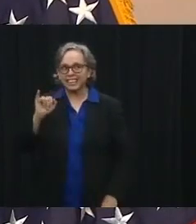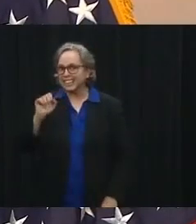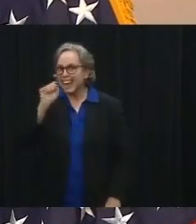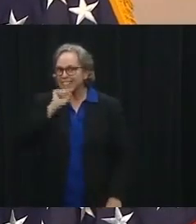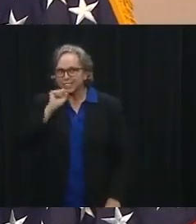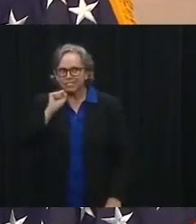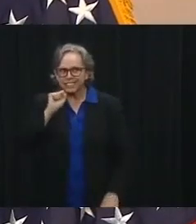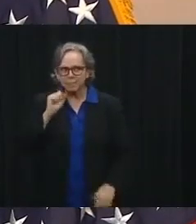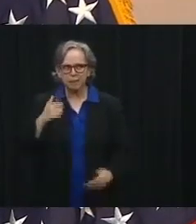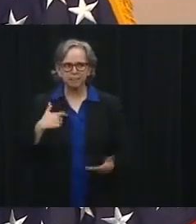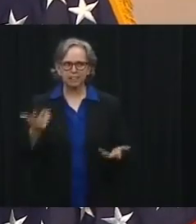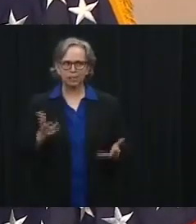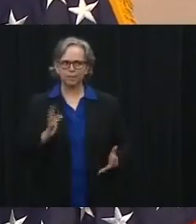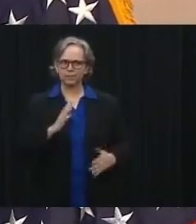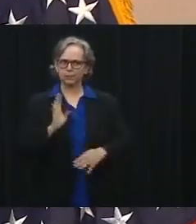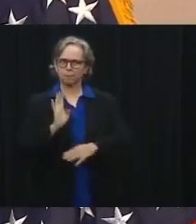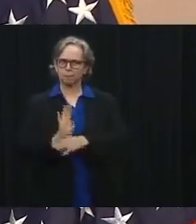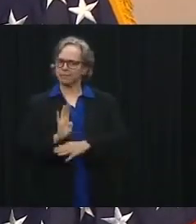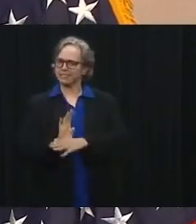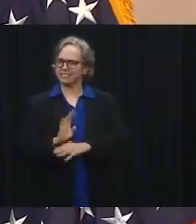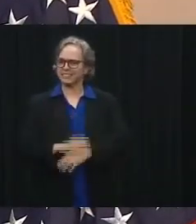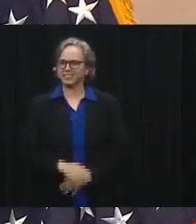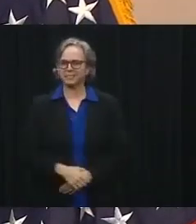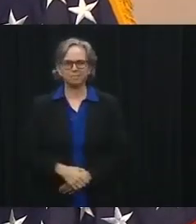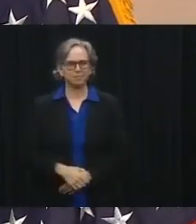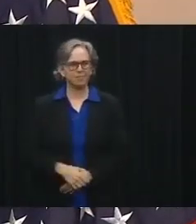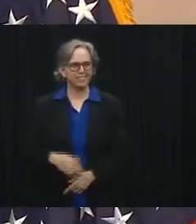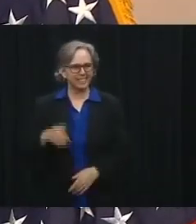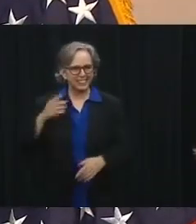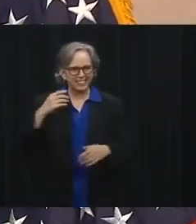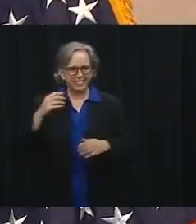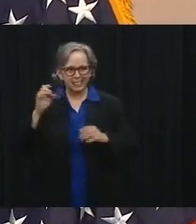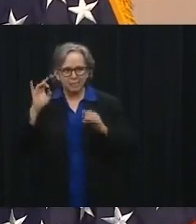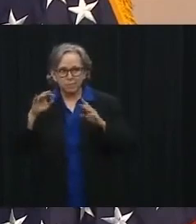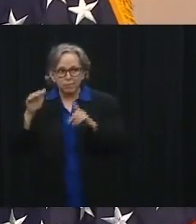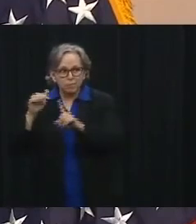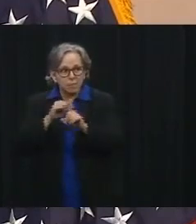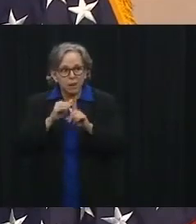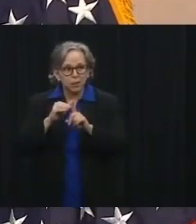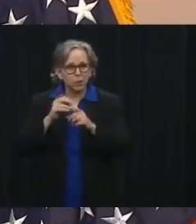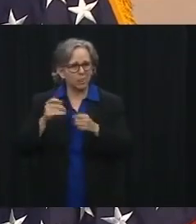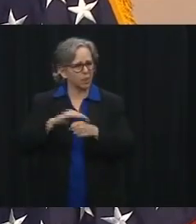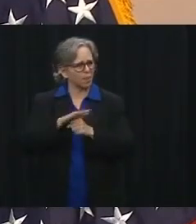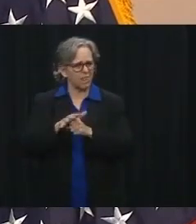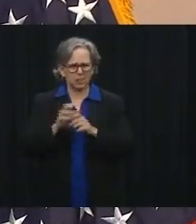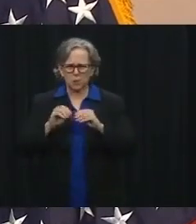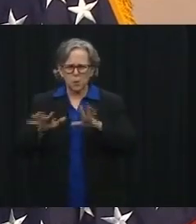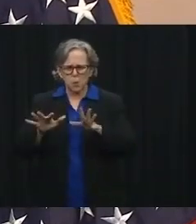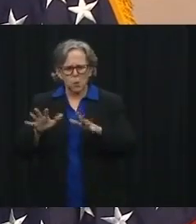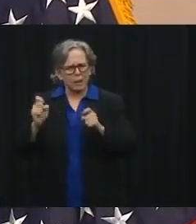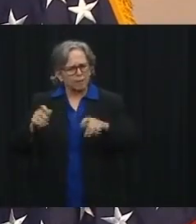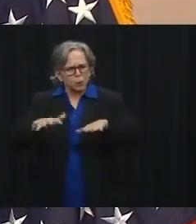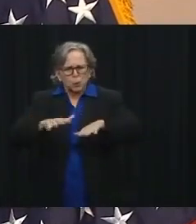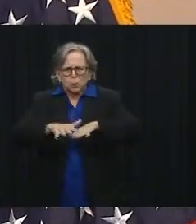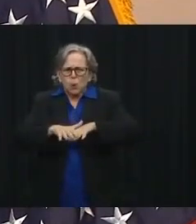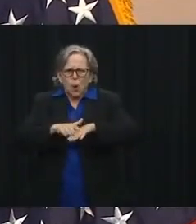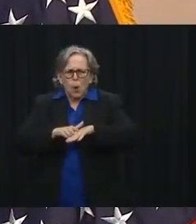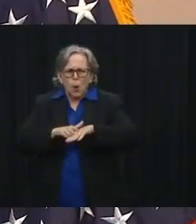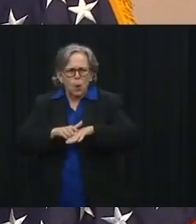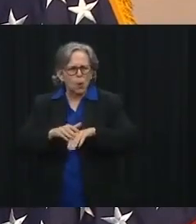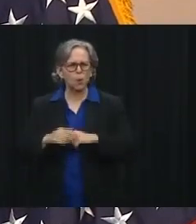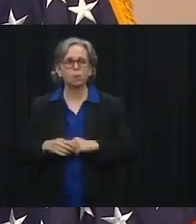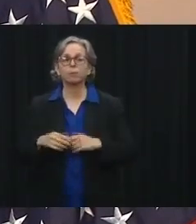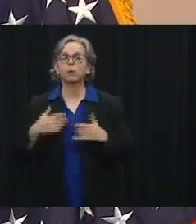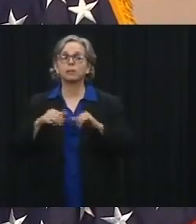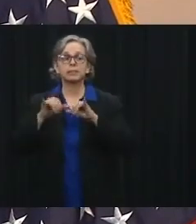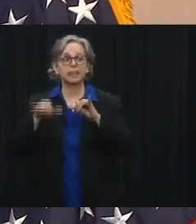business. Just a few tips and reminders to help avoid the spread of COVID-19. We want to be staying at home as much as we possibly can, keeping that